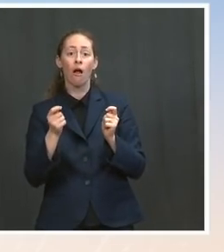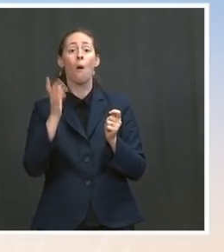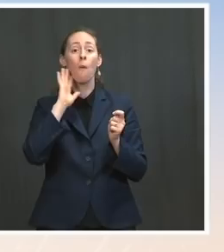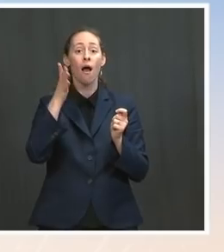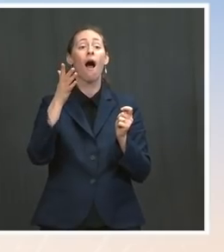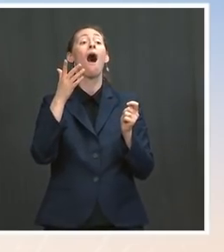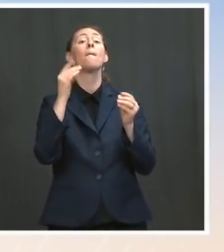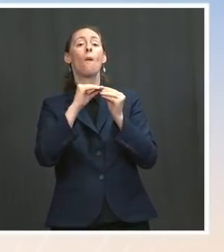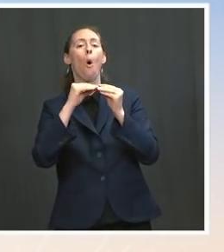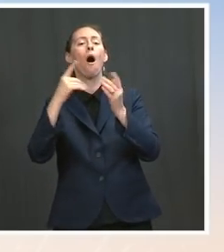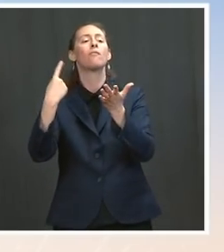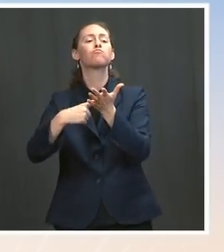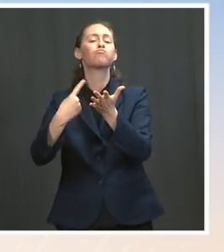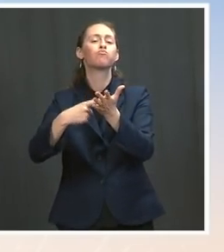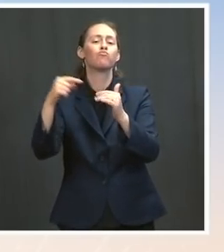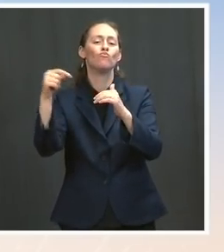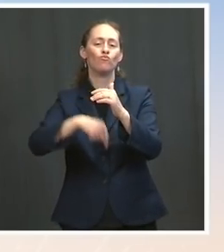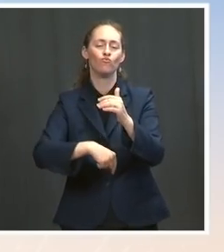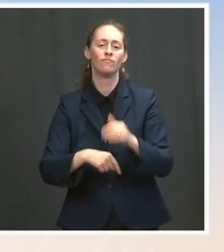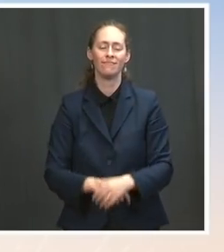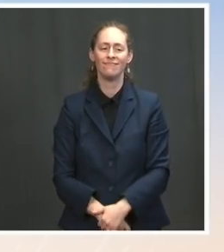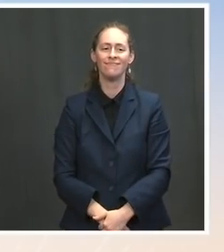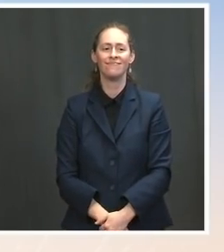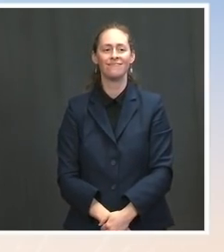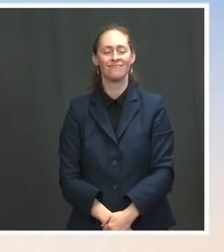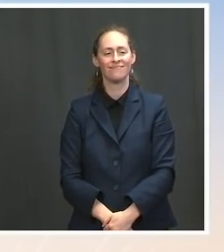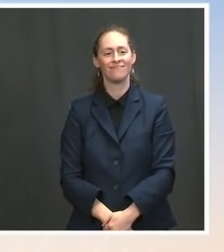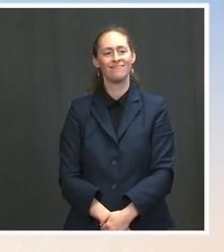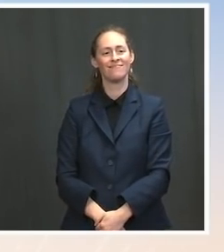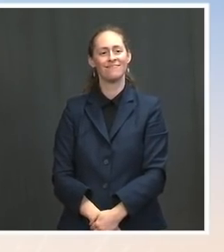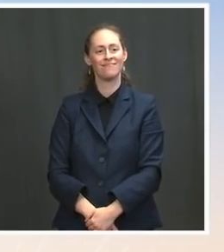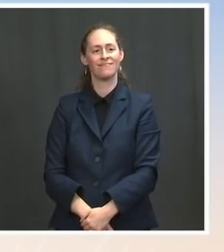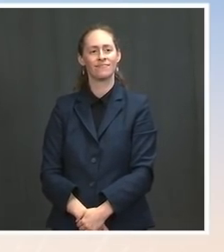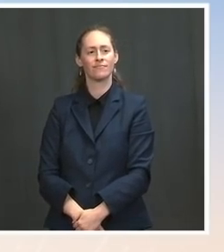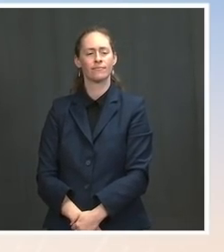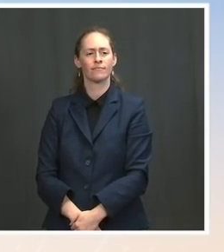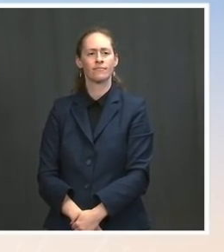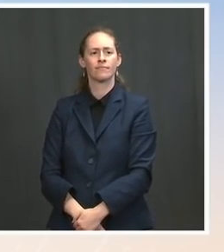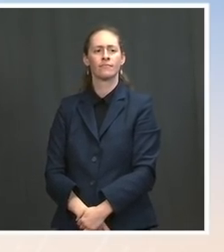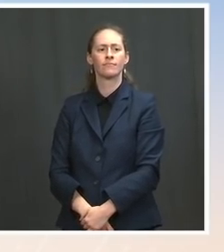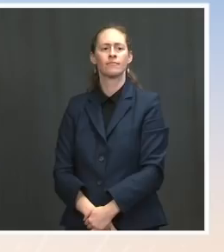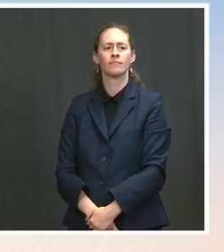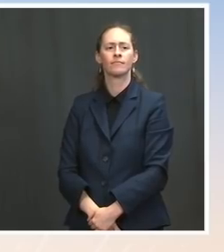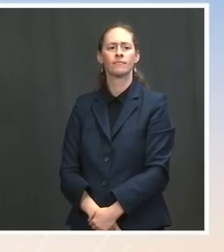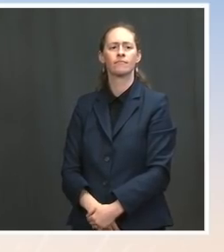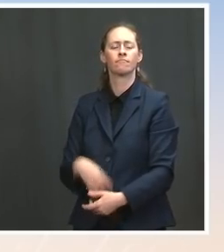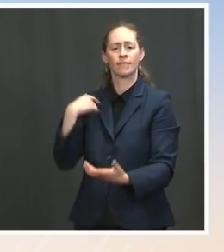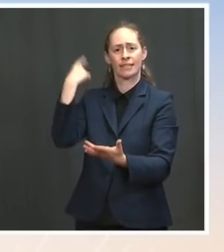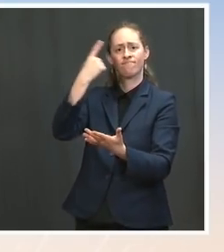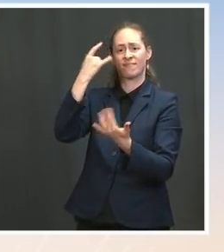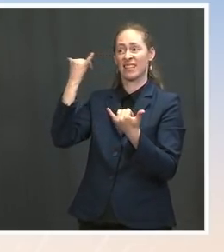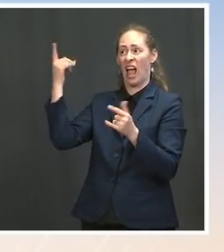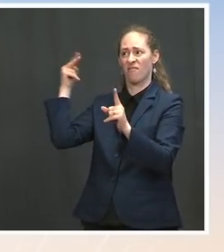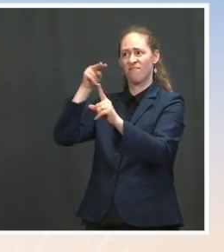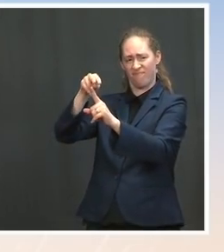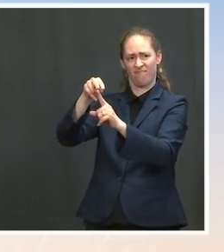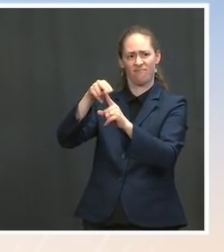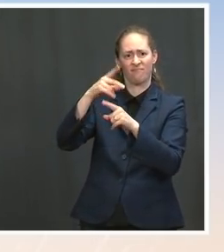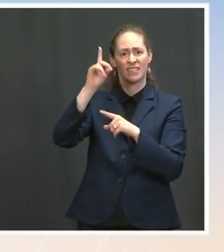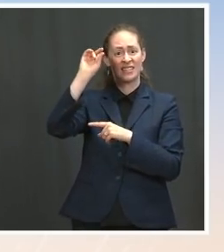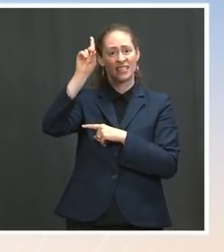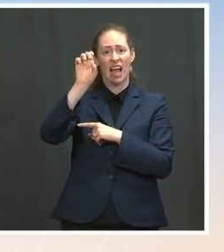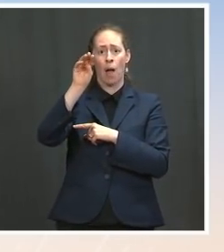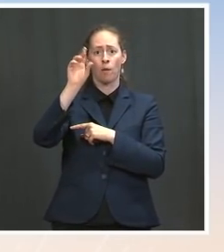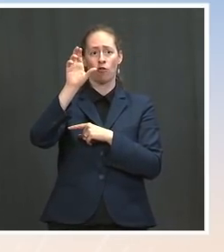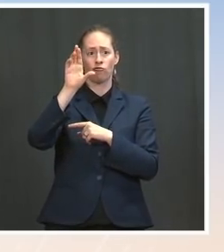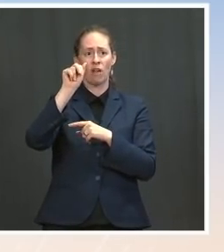the president has talked a lot about seeing democracy as under attack, and his speech Monday, I think, was pretty blunt about that. Mm-hmm. He talked a lot about voting rights in that speech.